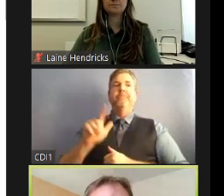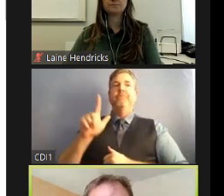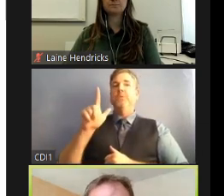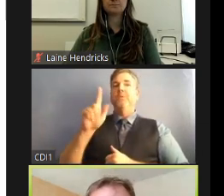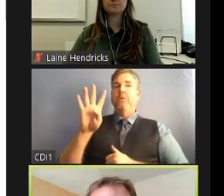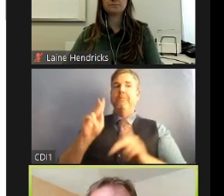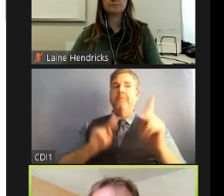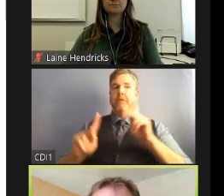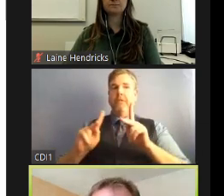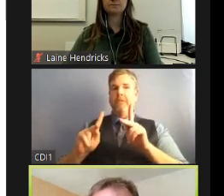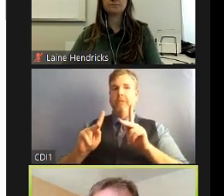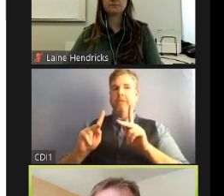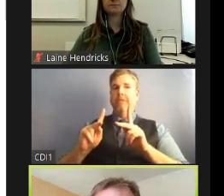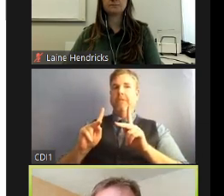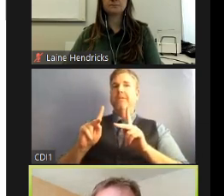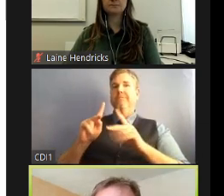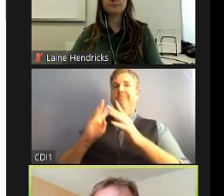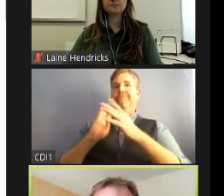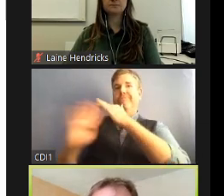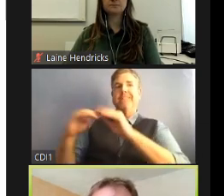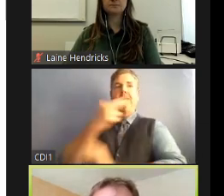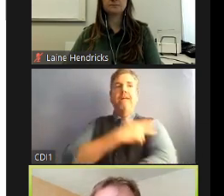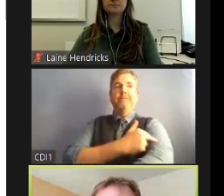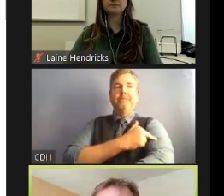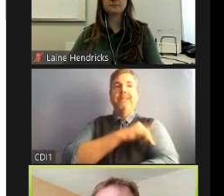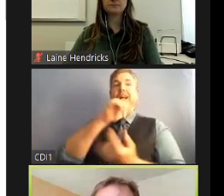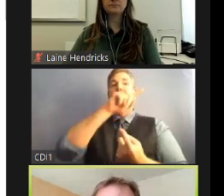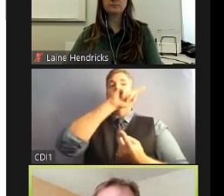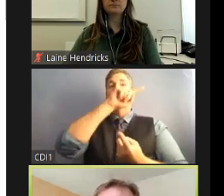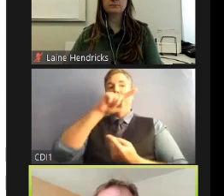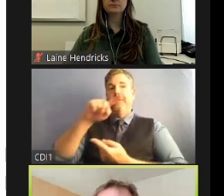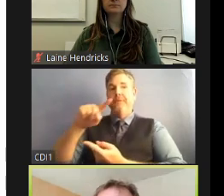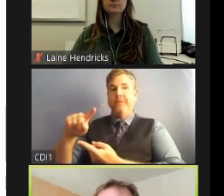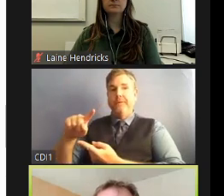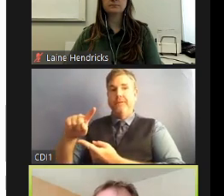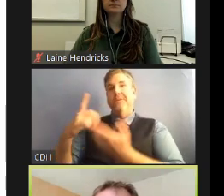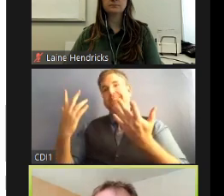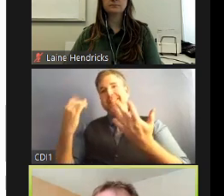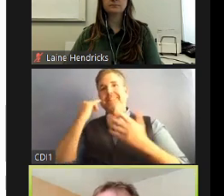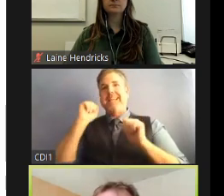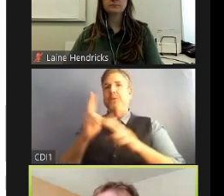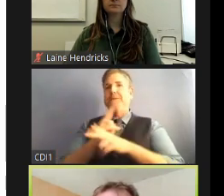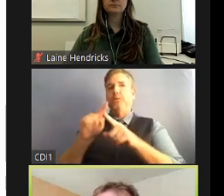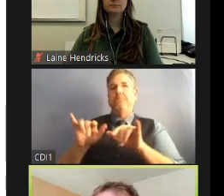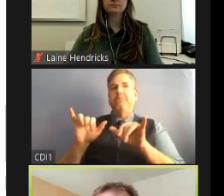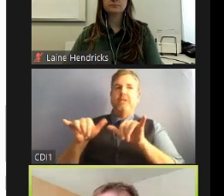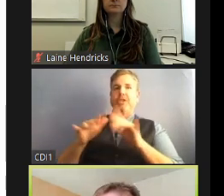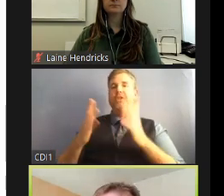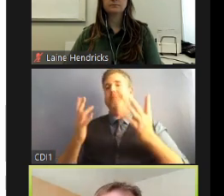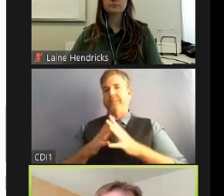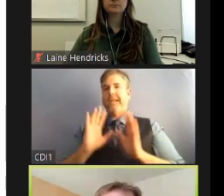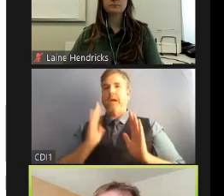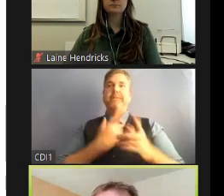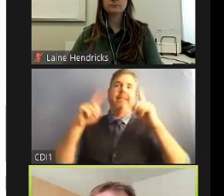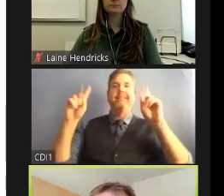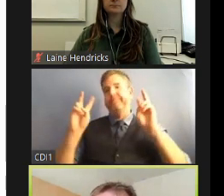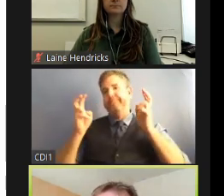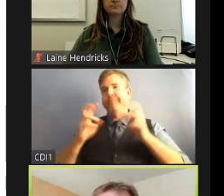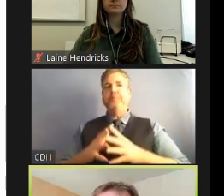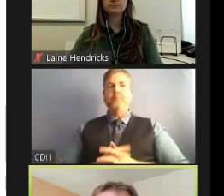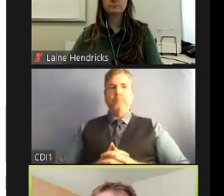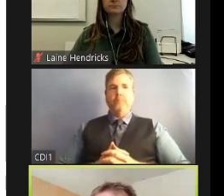use hospitalization rates as a marker of our success. This is our total tests that are performed each